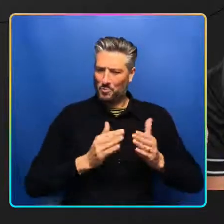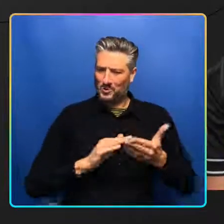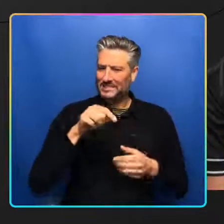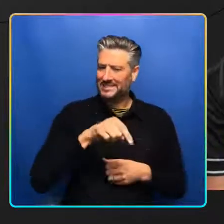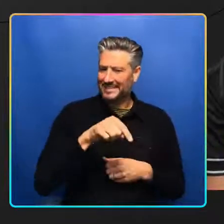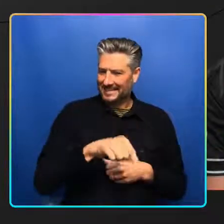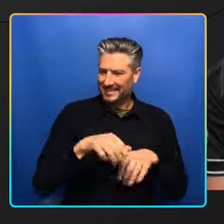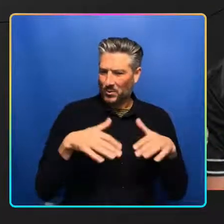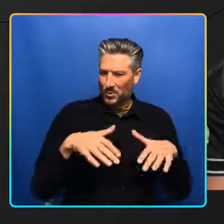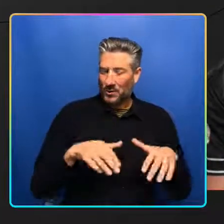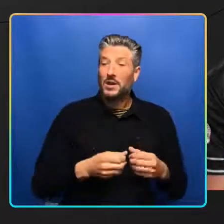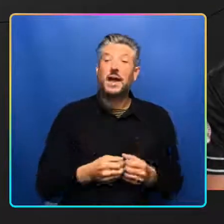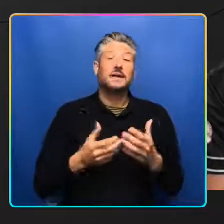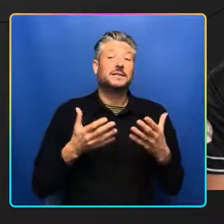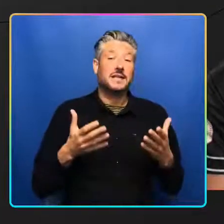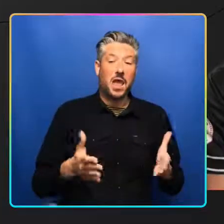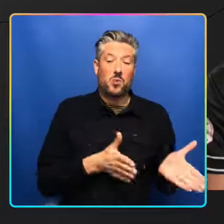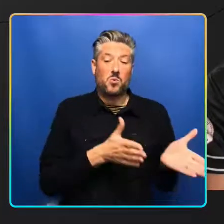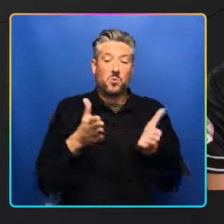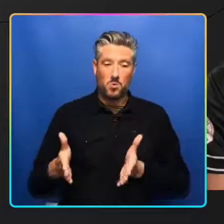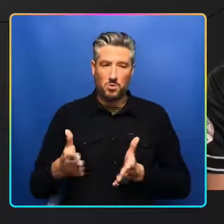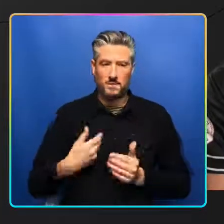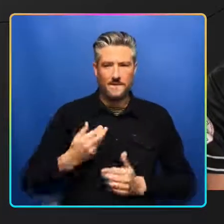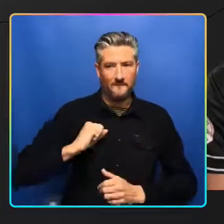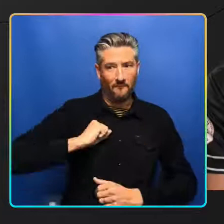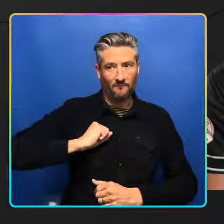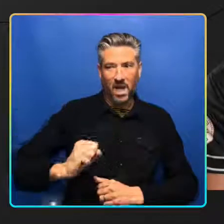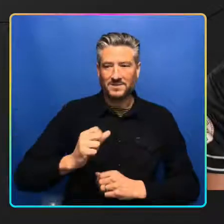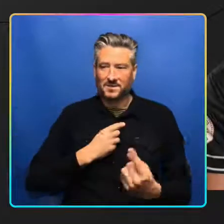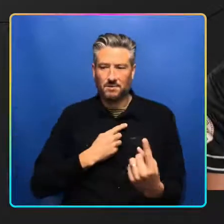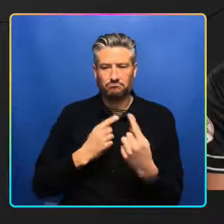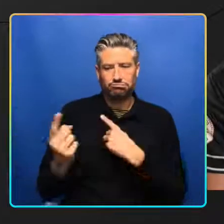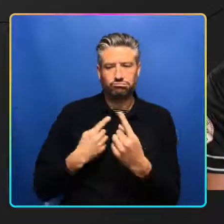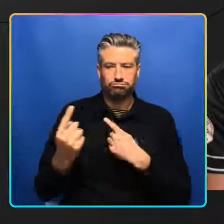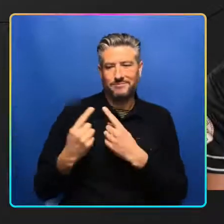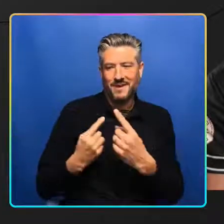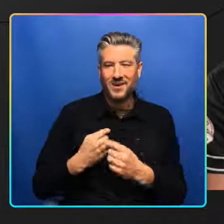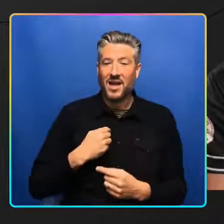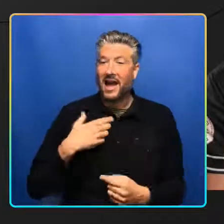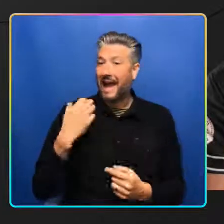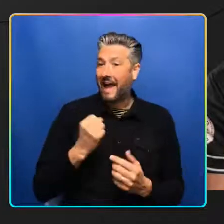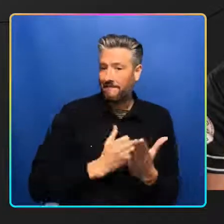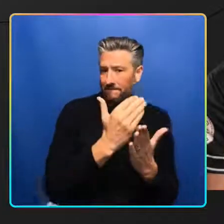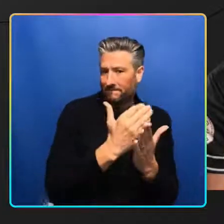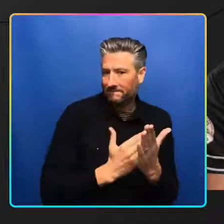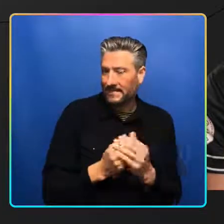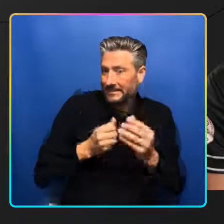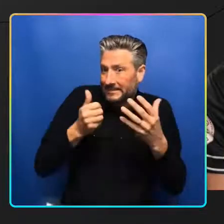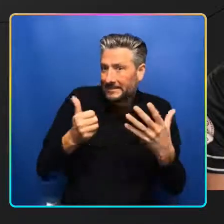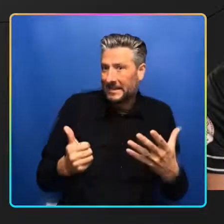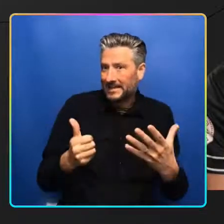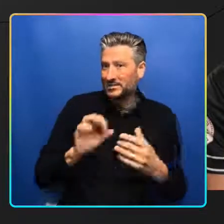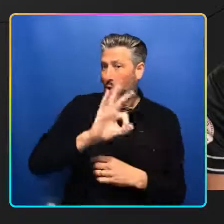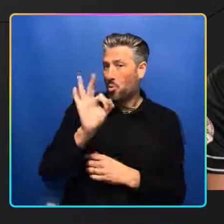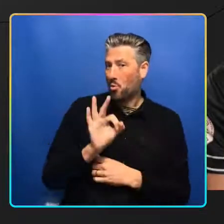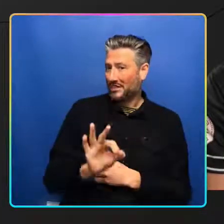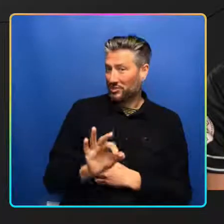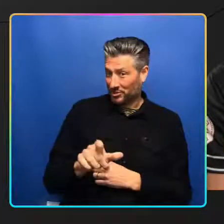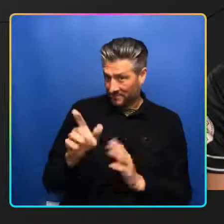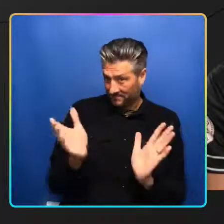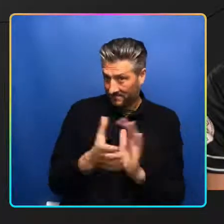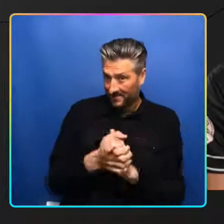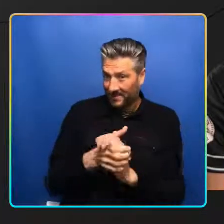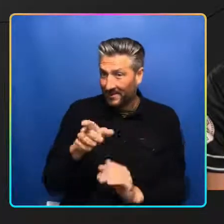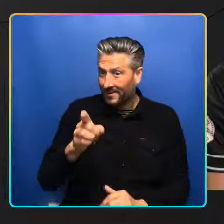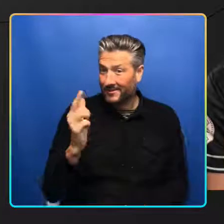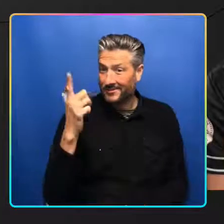questions. So we have 6 questions. I know. Are you ready? Are you prepared? Don't worry. It's all good. Everyone loves